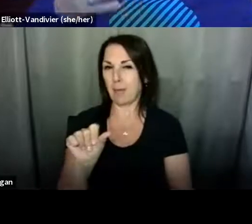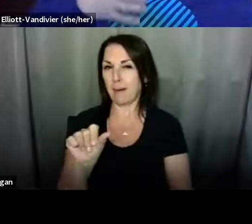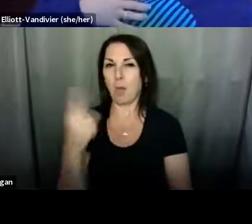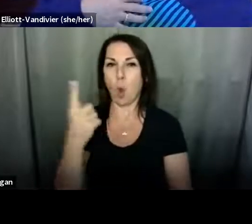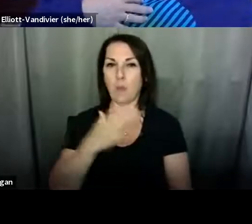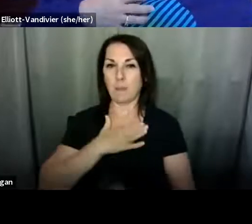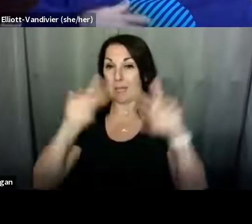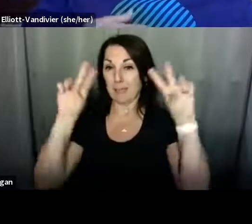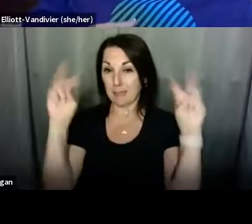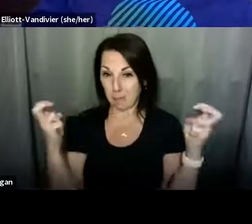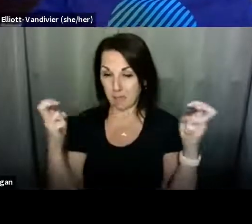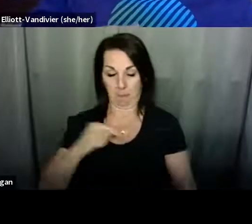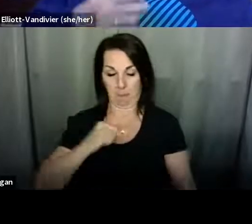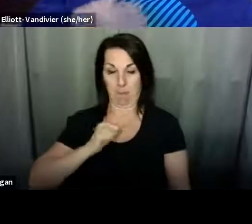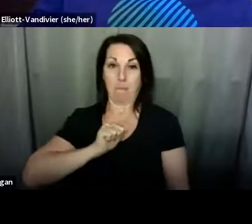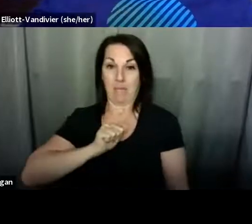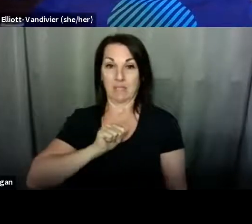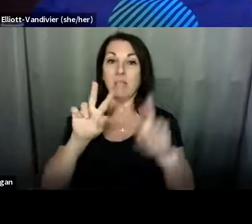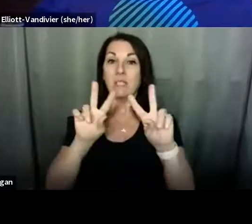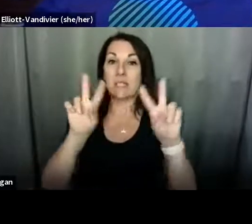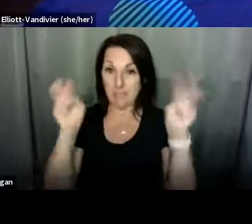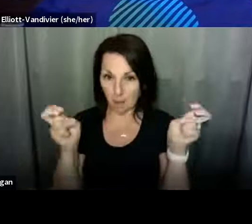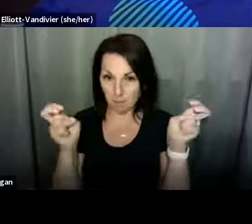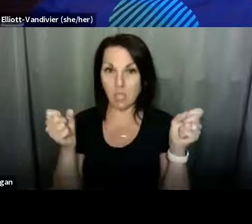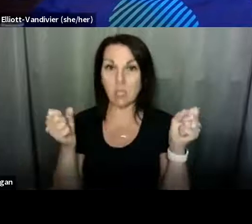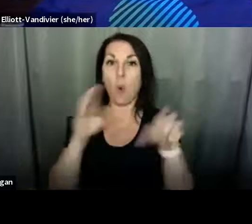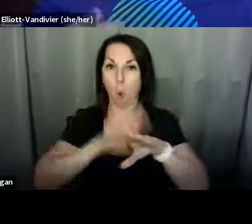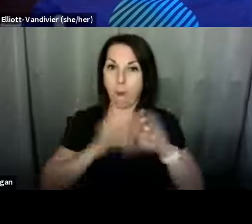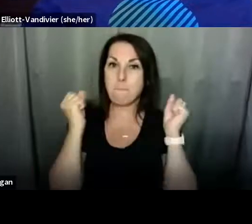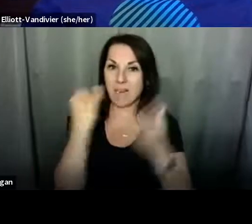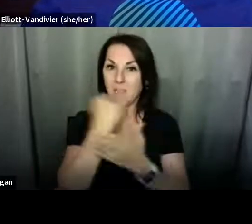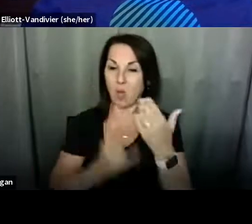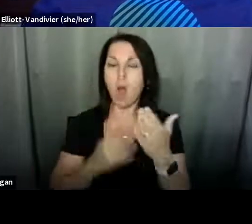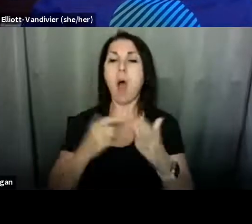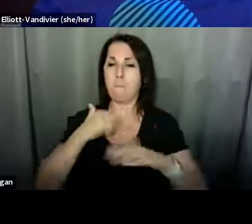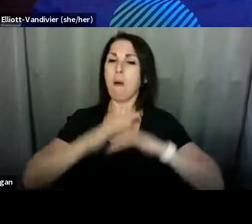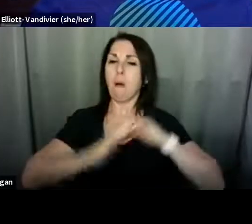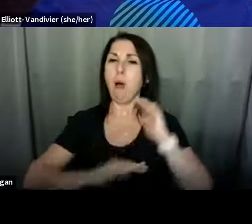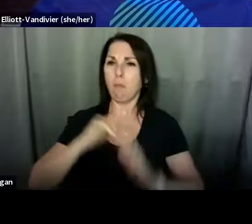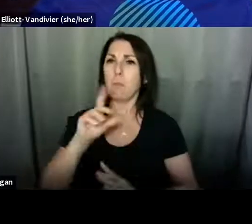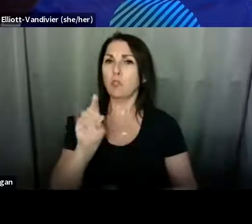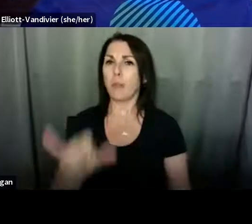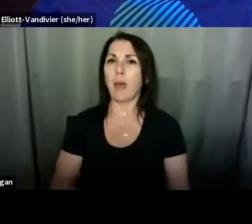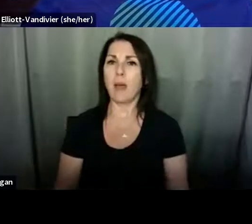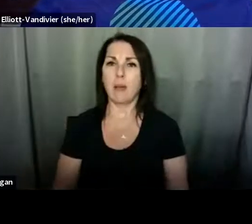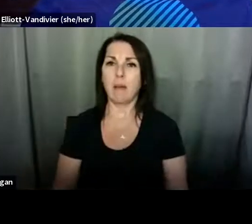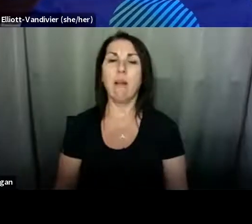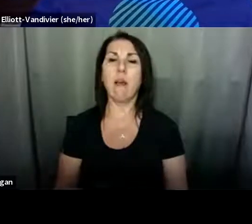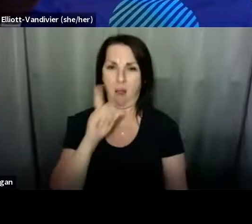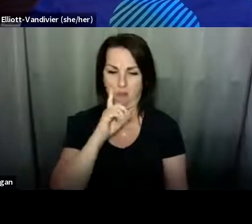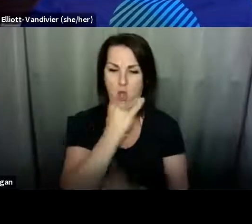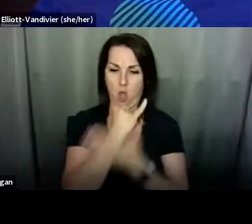subject, and me personally is the subject, of a lot of it. So I'm very comfortable, doing that. And I think it makes the